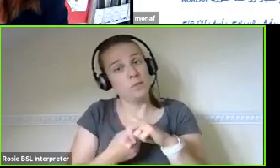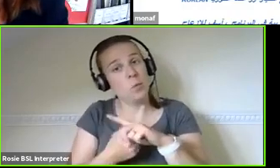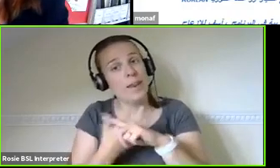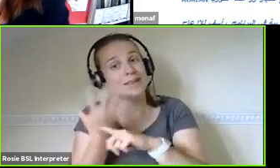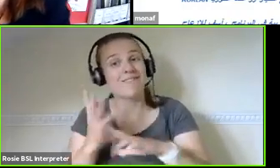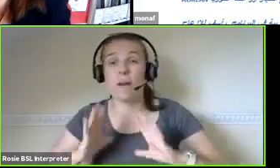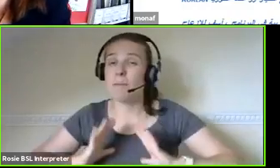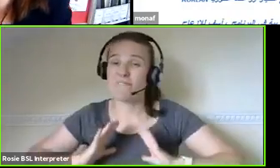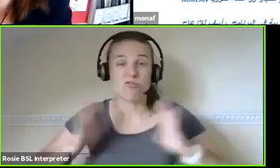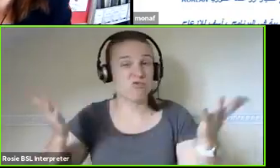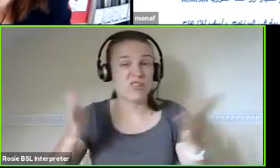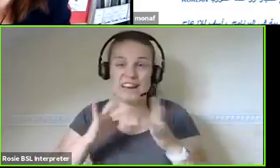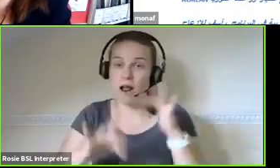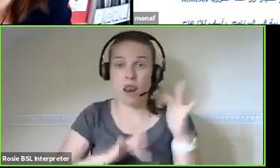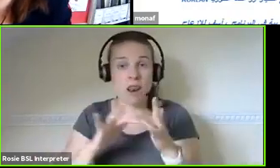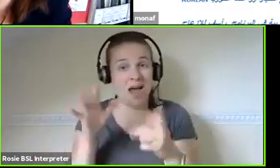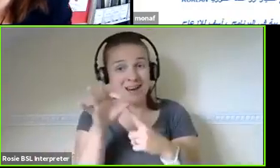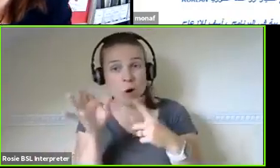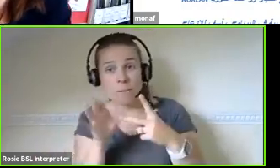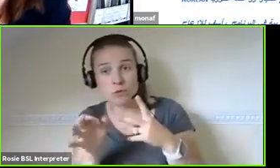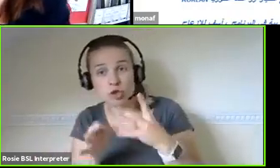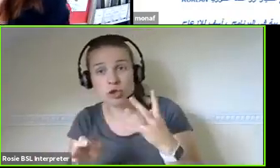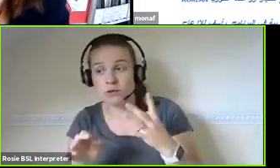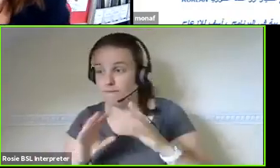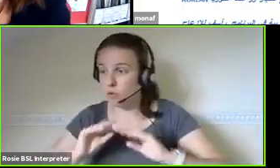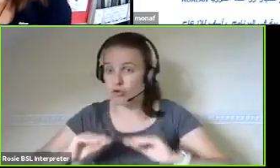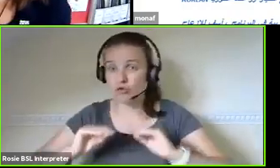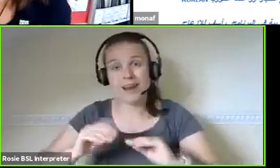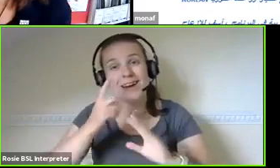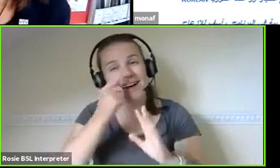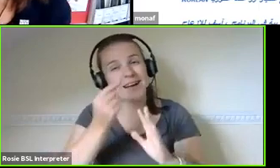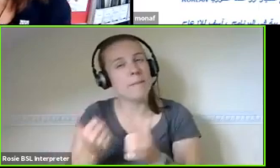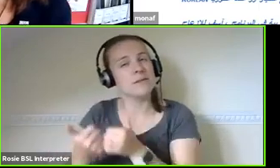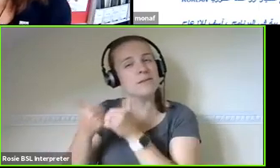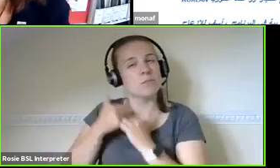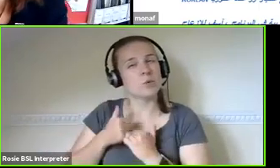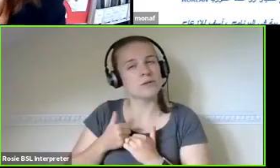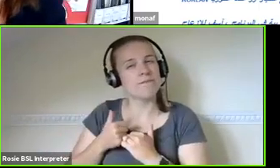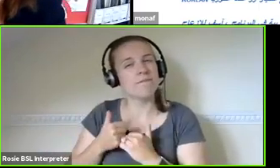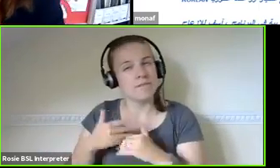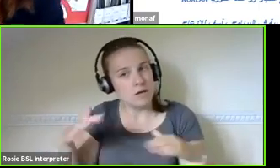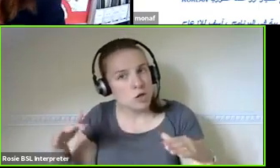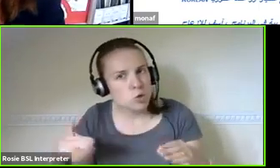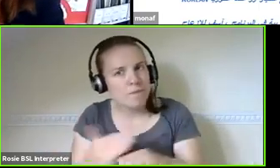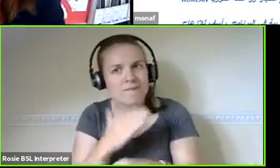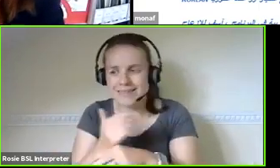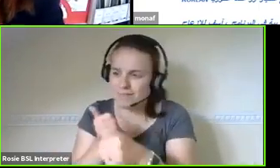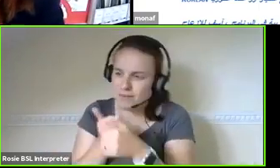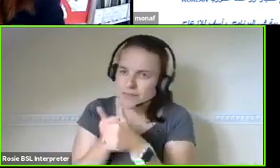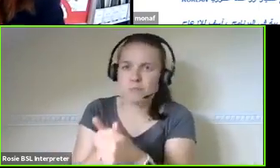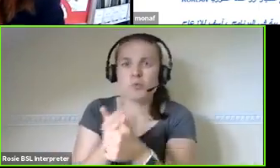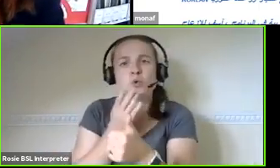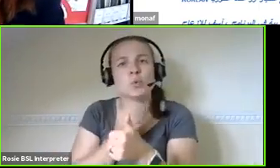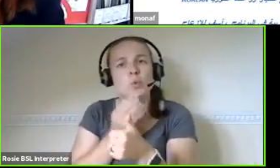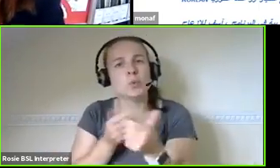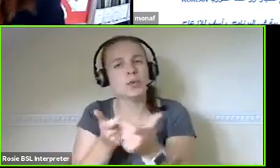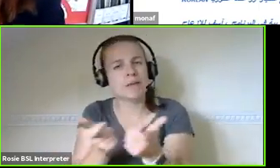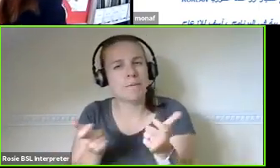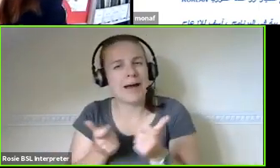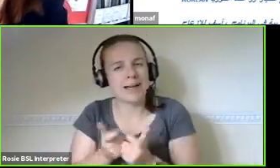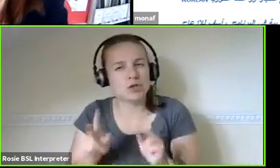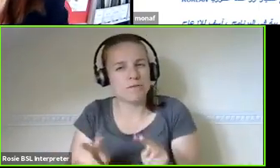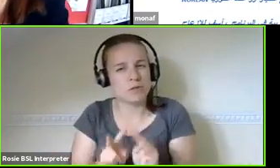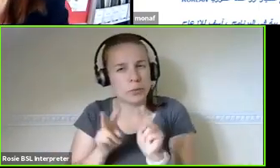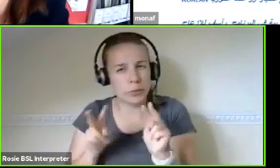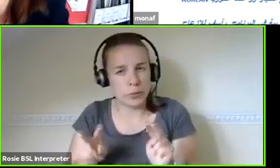to support trainers and to more effectively support them to use the video packages, and also support